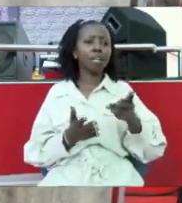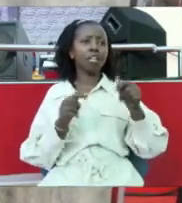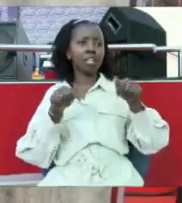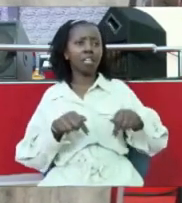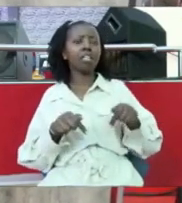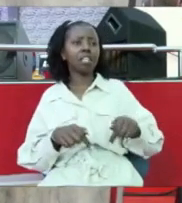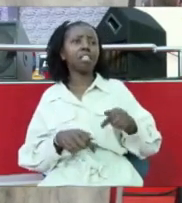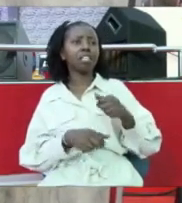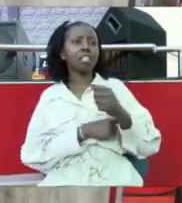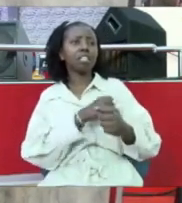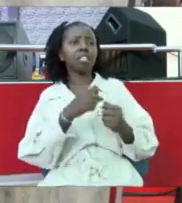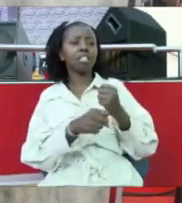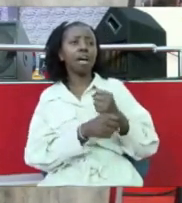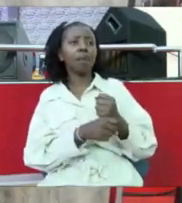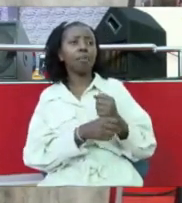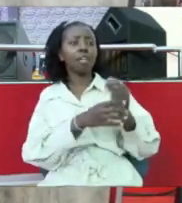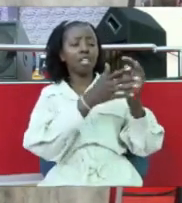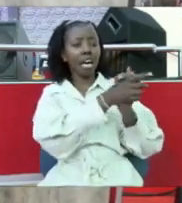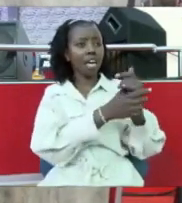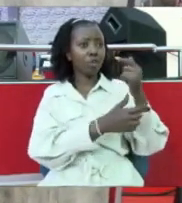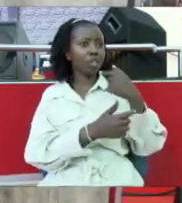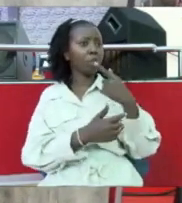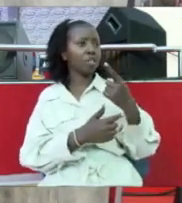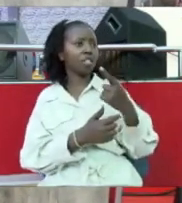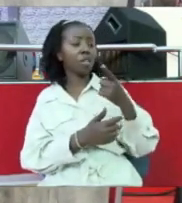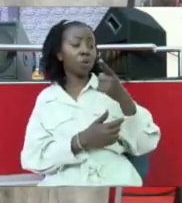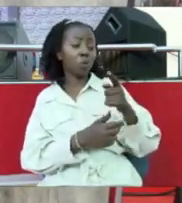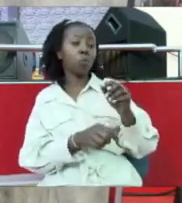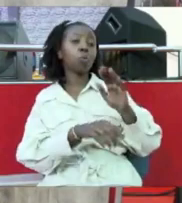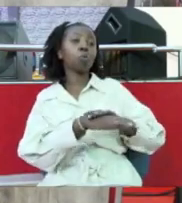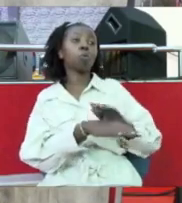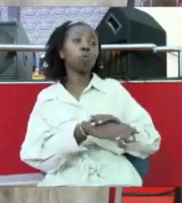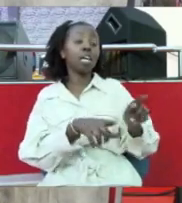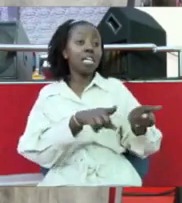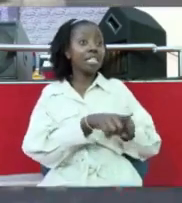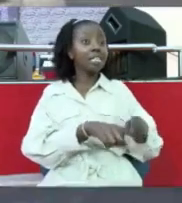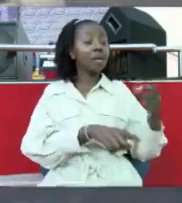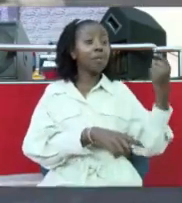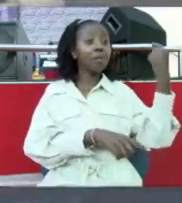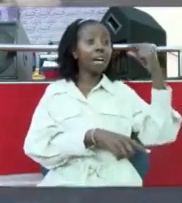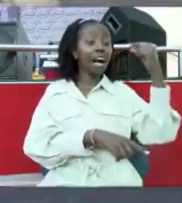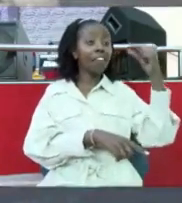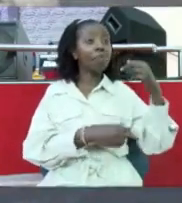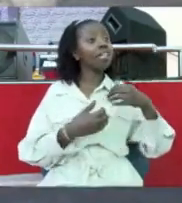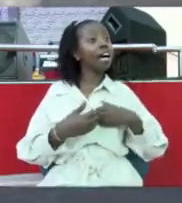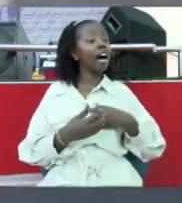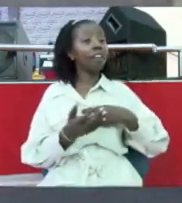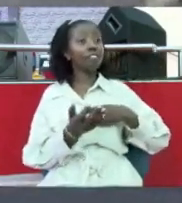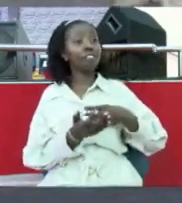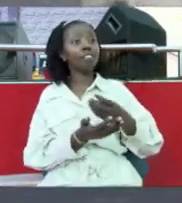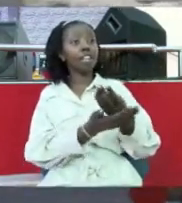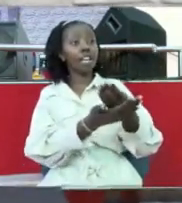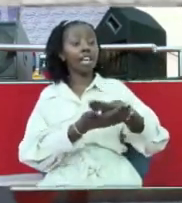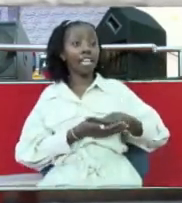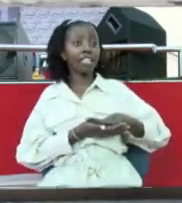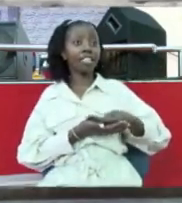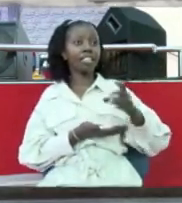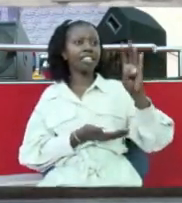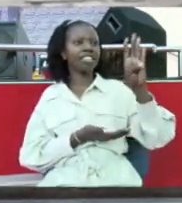bere. Hata serikali ya Kenya iko na deni. Even the government has a debt.